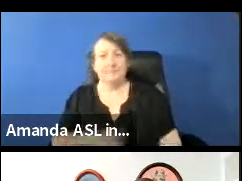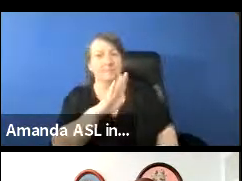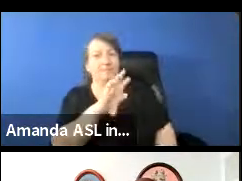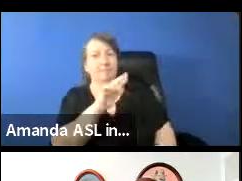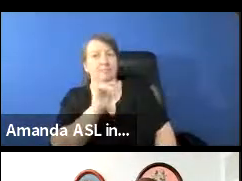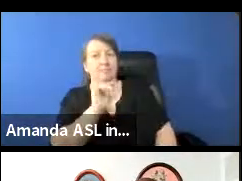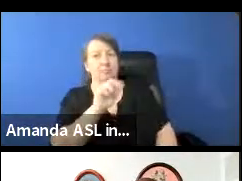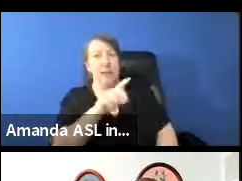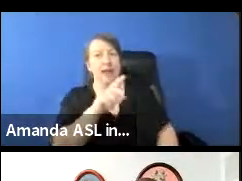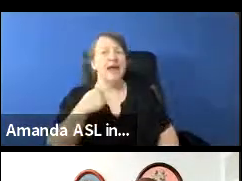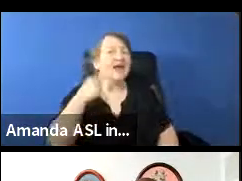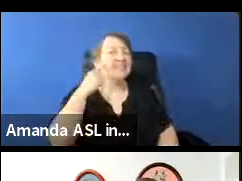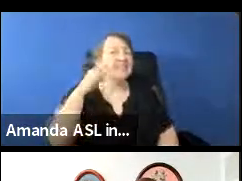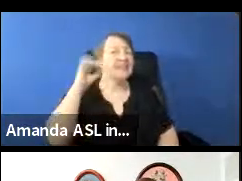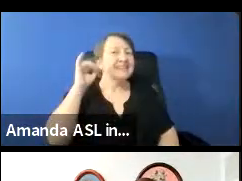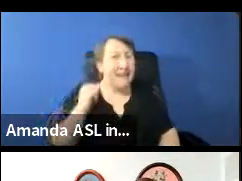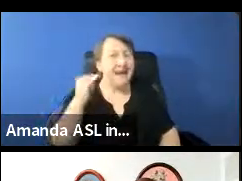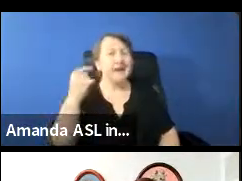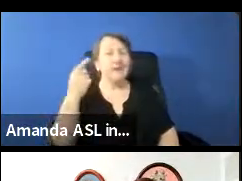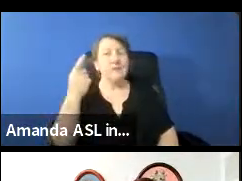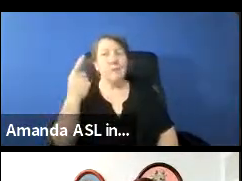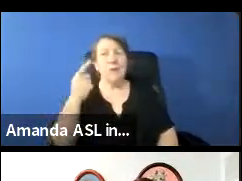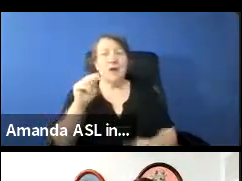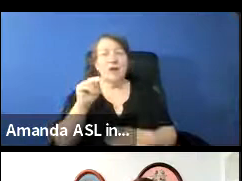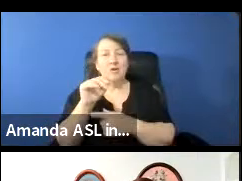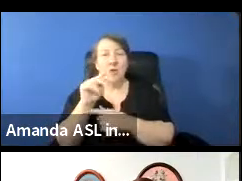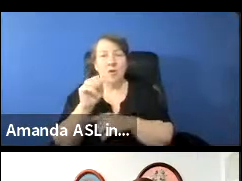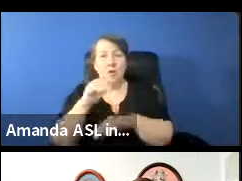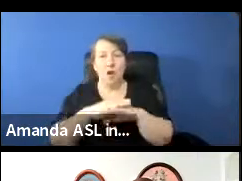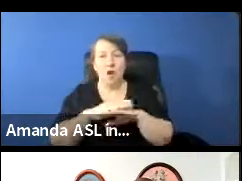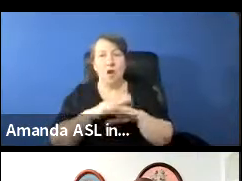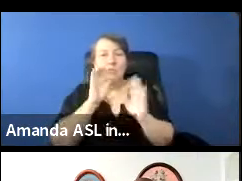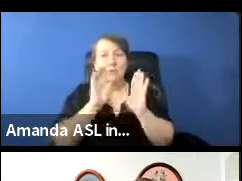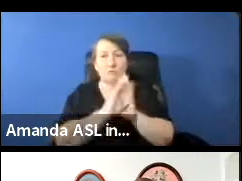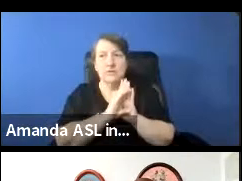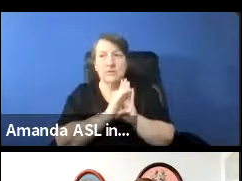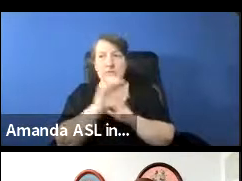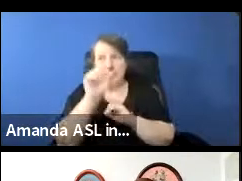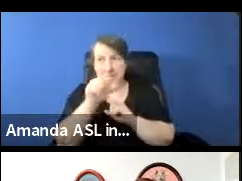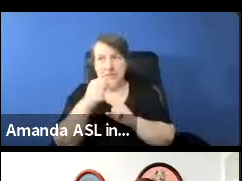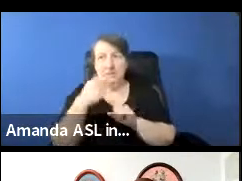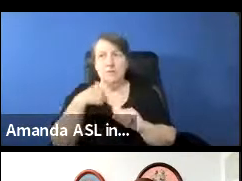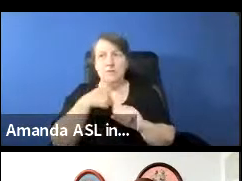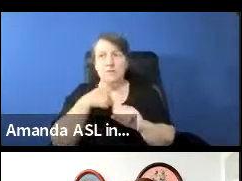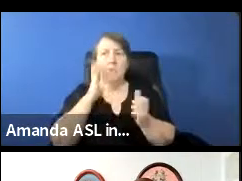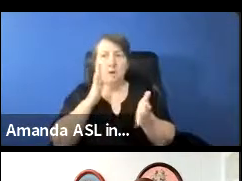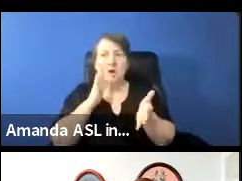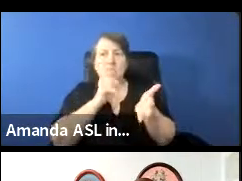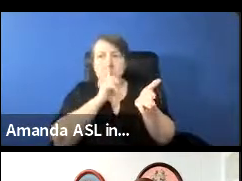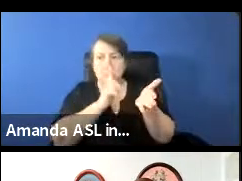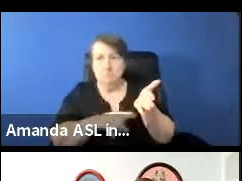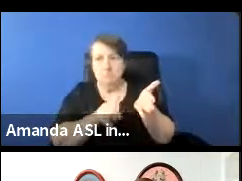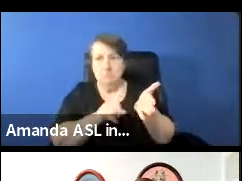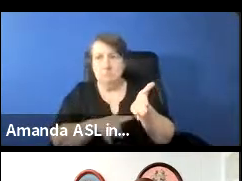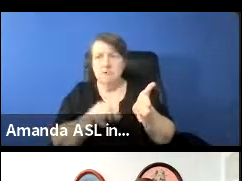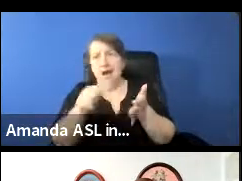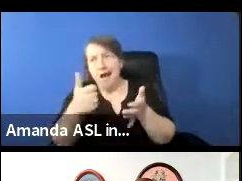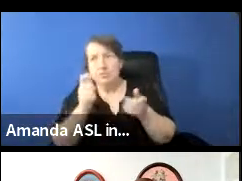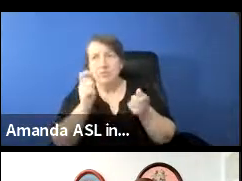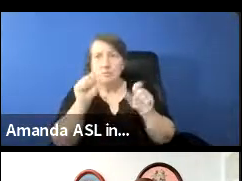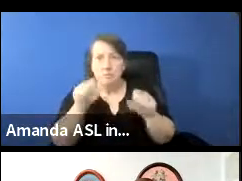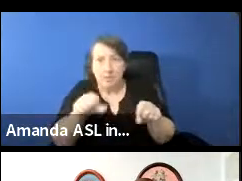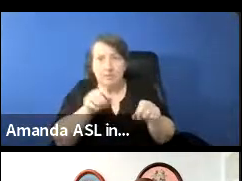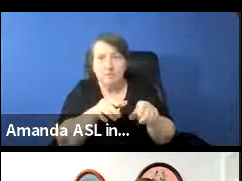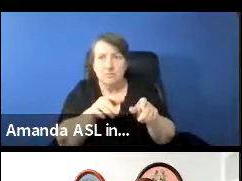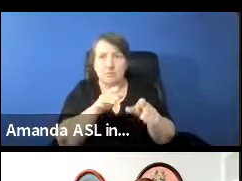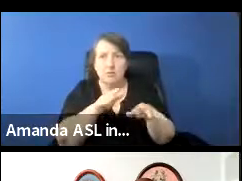I think that was one of the notes that was on that graphic, if I recall. The answer is yes, we will be investigating other configurations